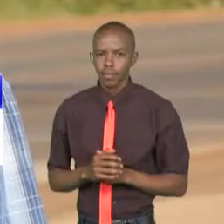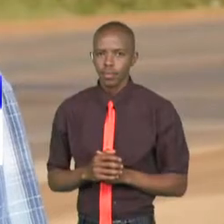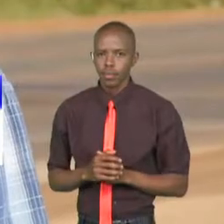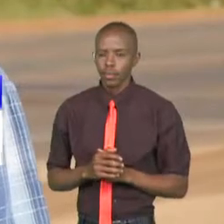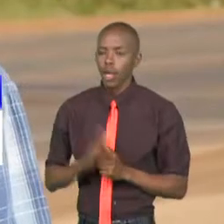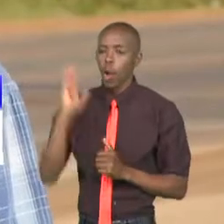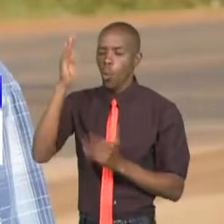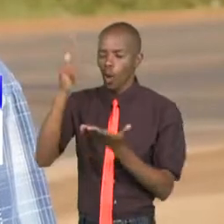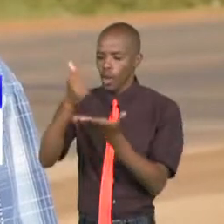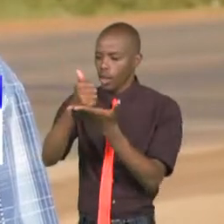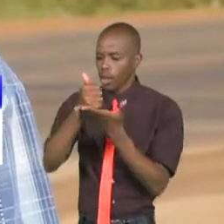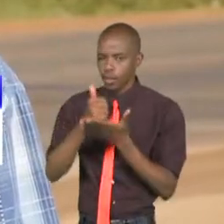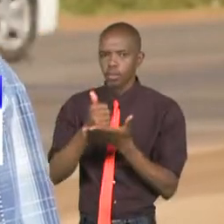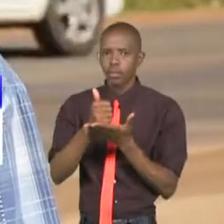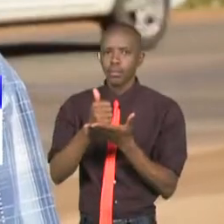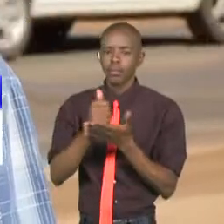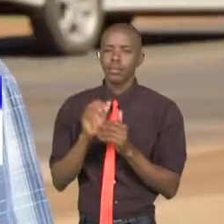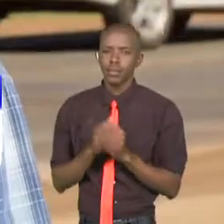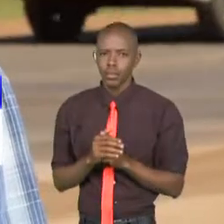Itasaidia